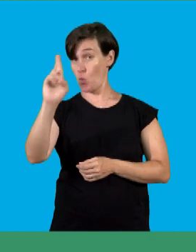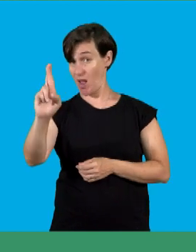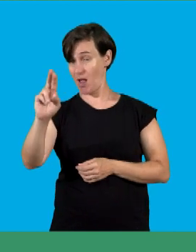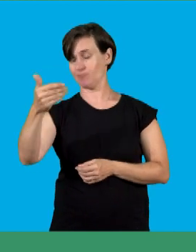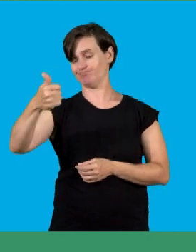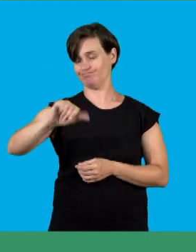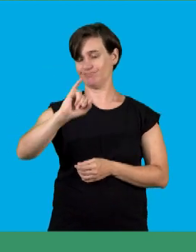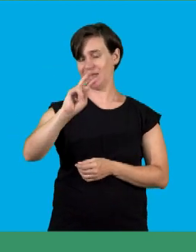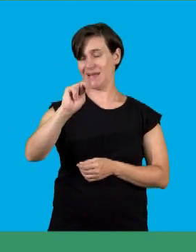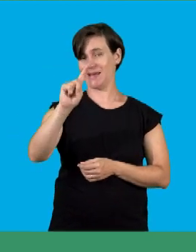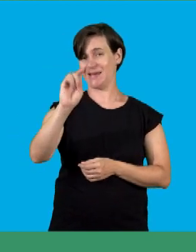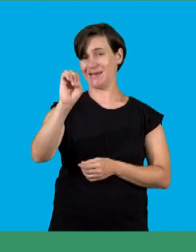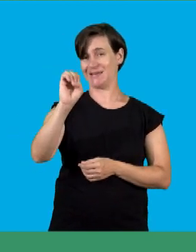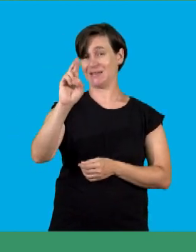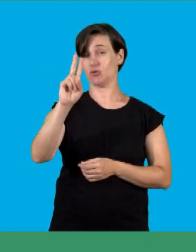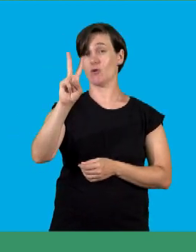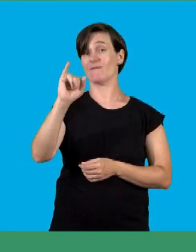Interviewer, and then we've got